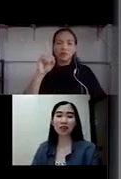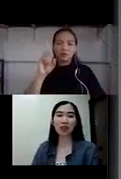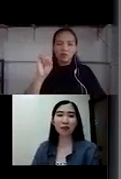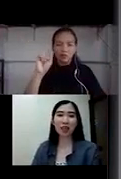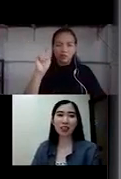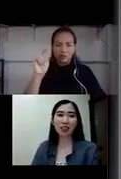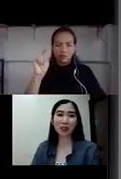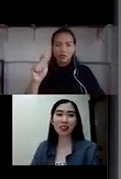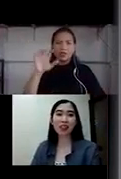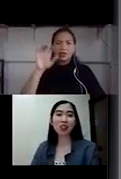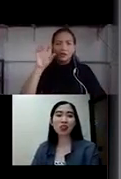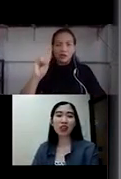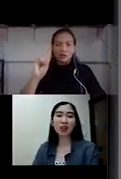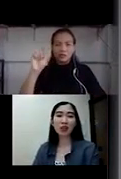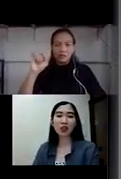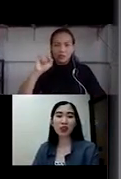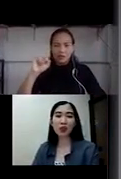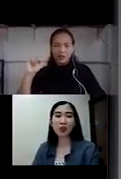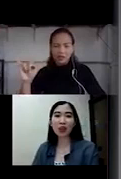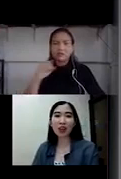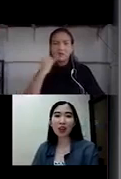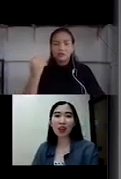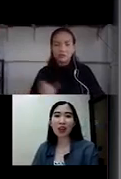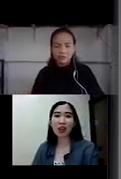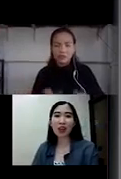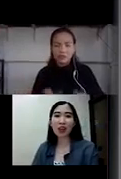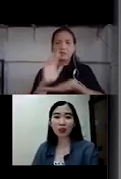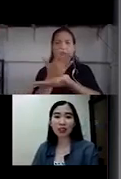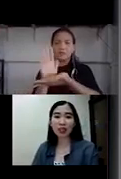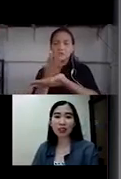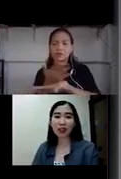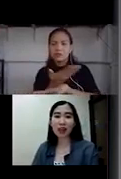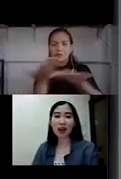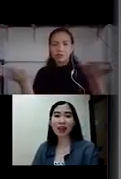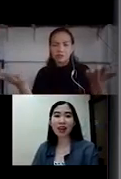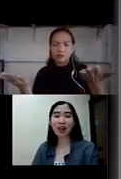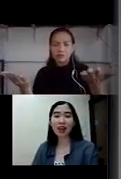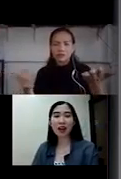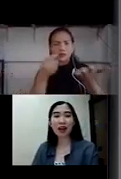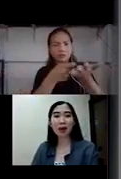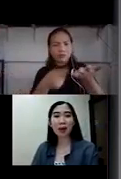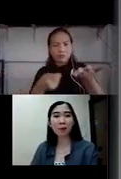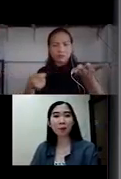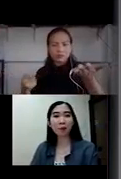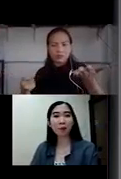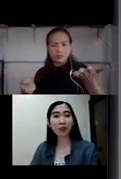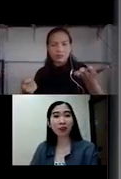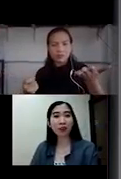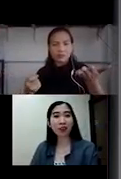for inviting me to share with you the tools that I